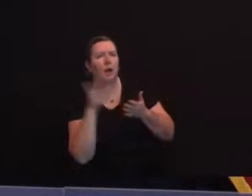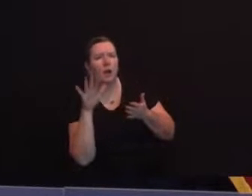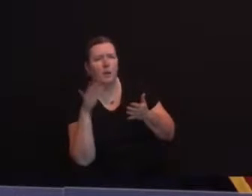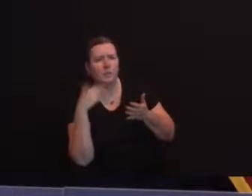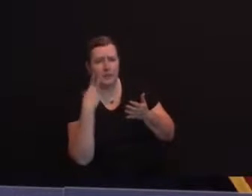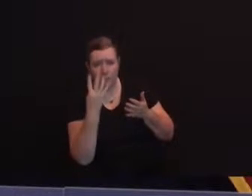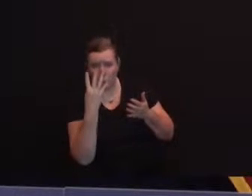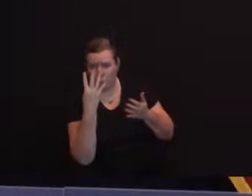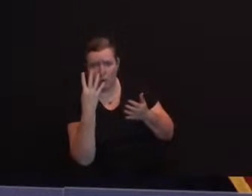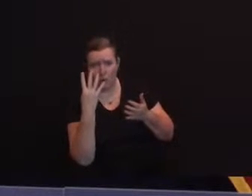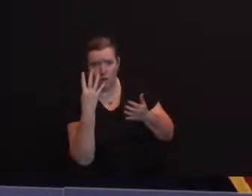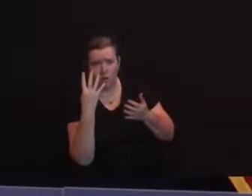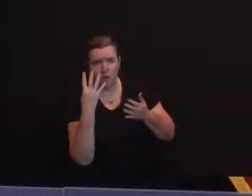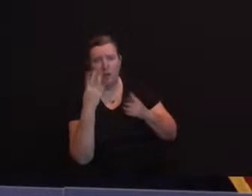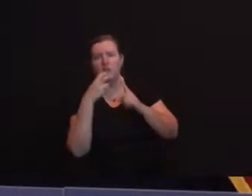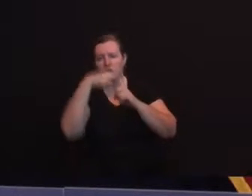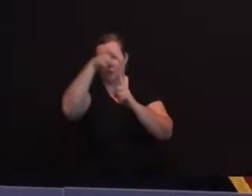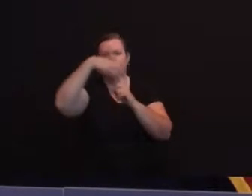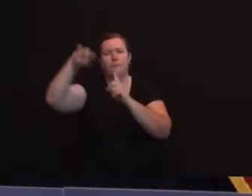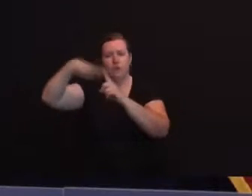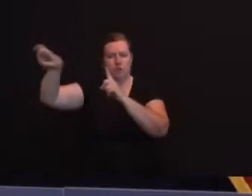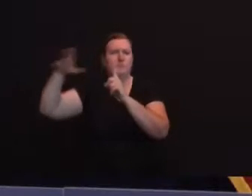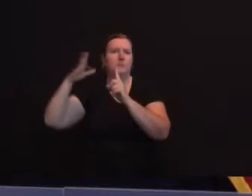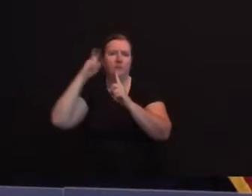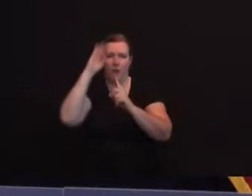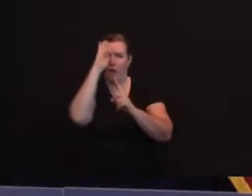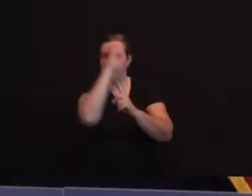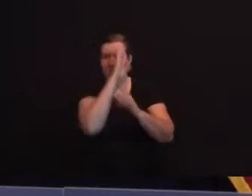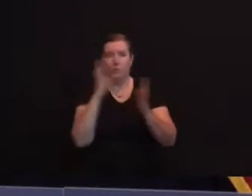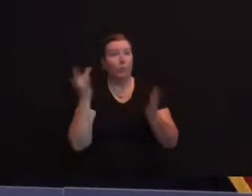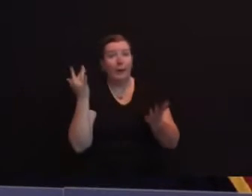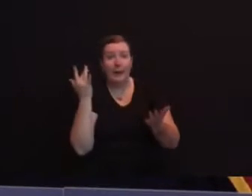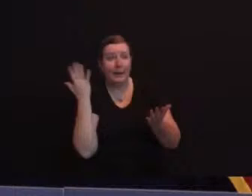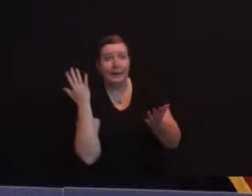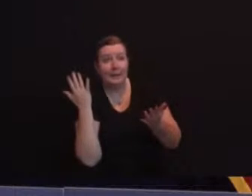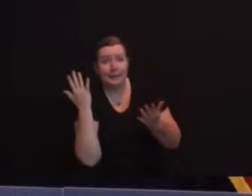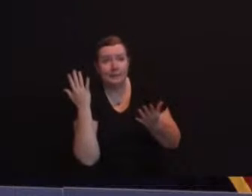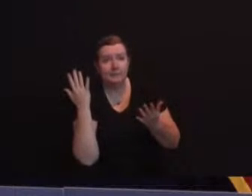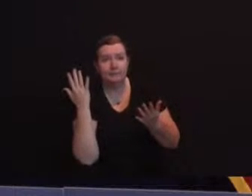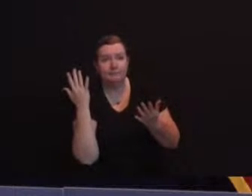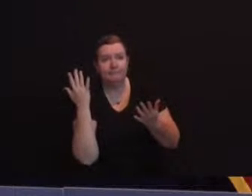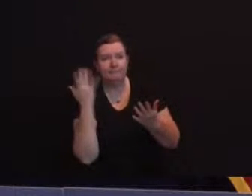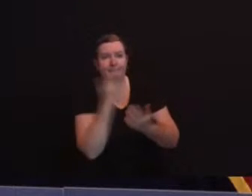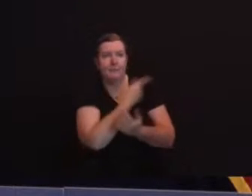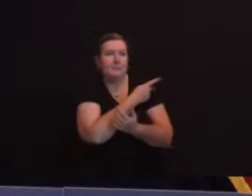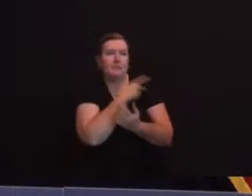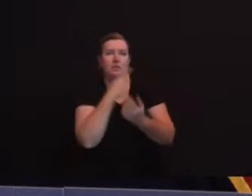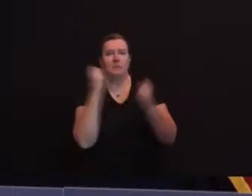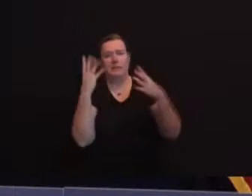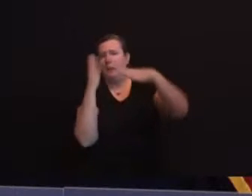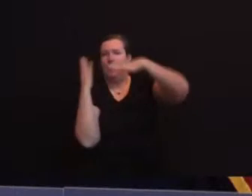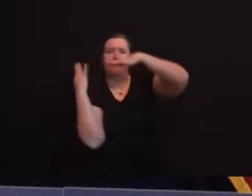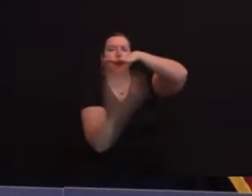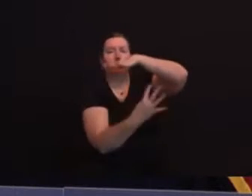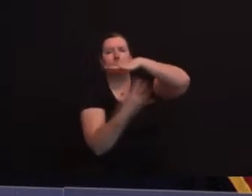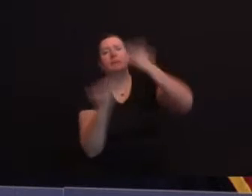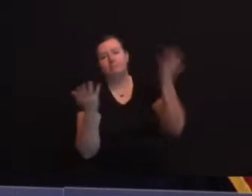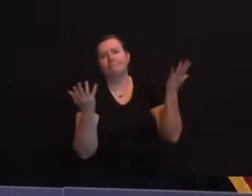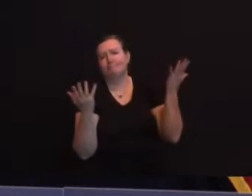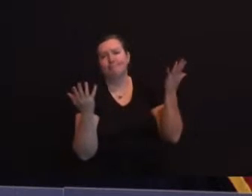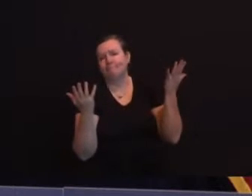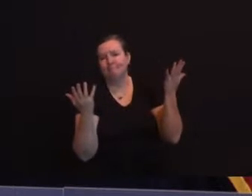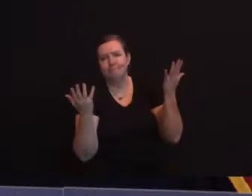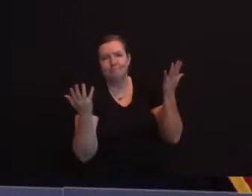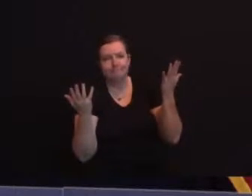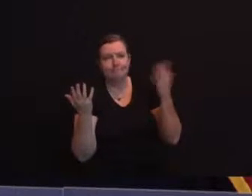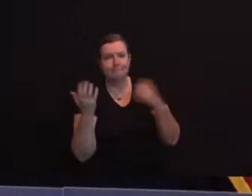4 on divert. The reason is patient volume, and the maximum time they've